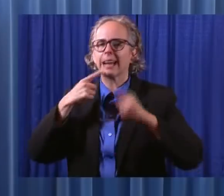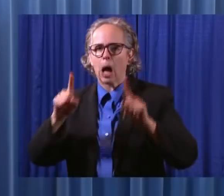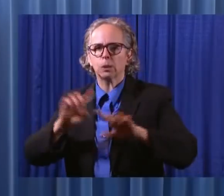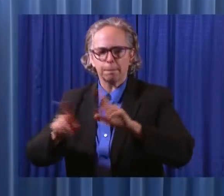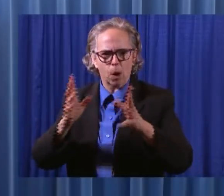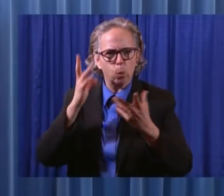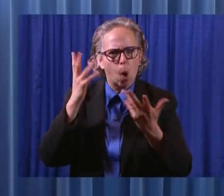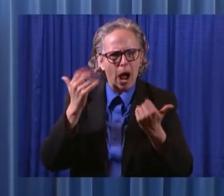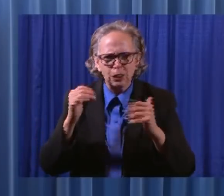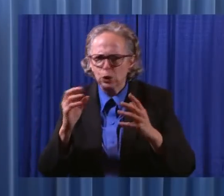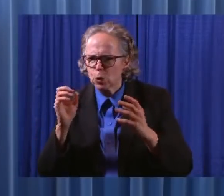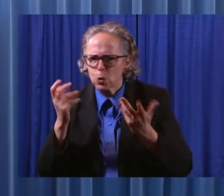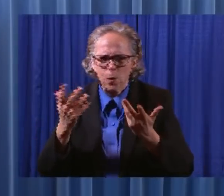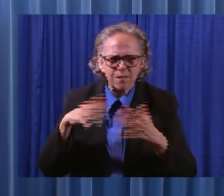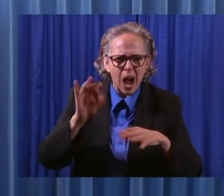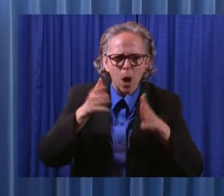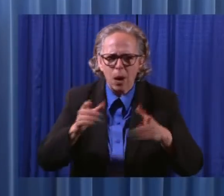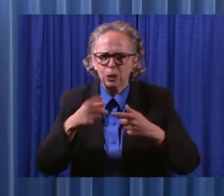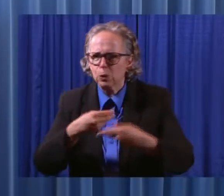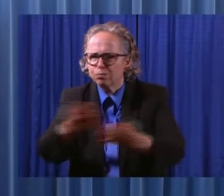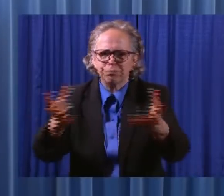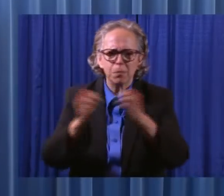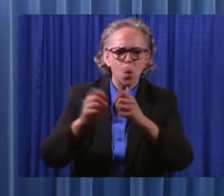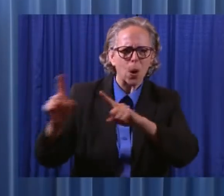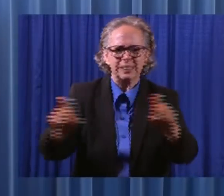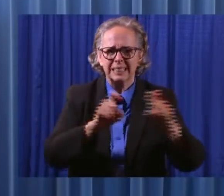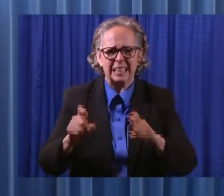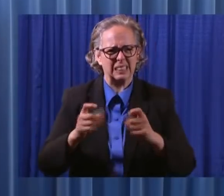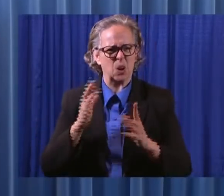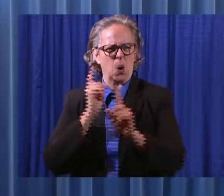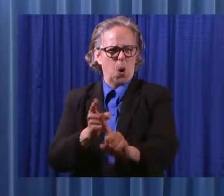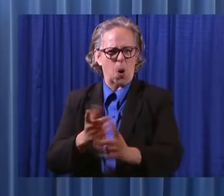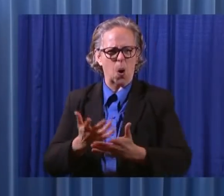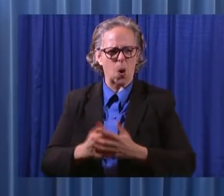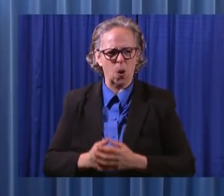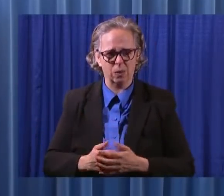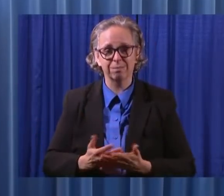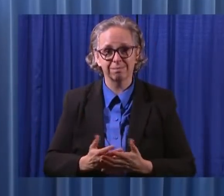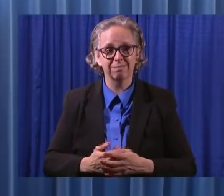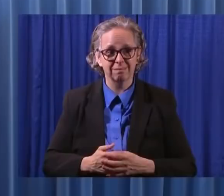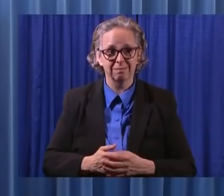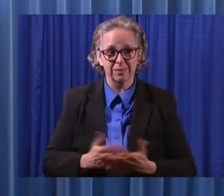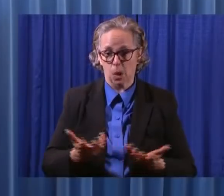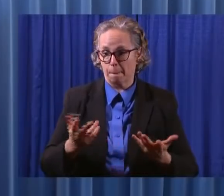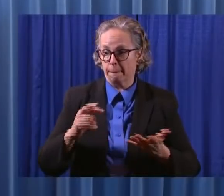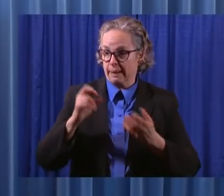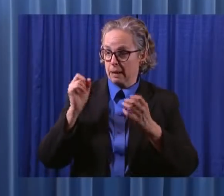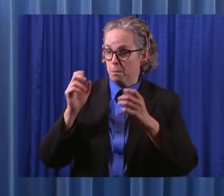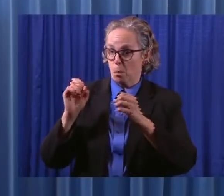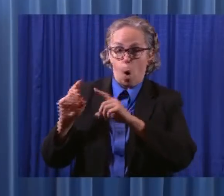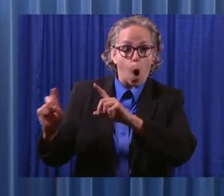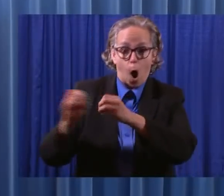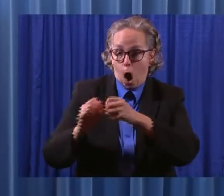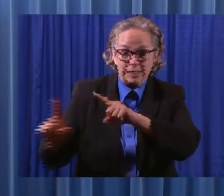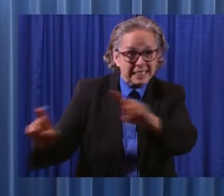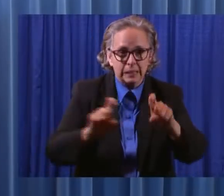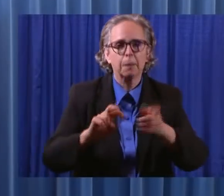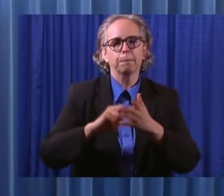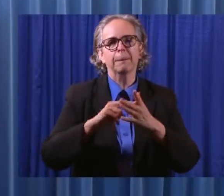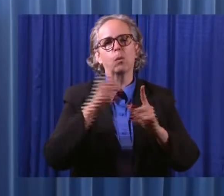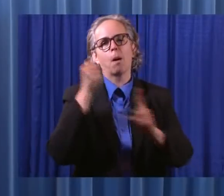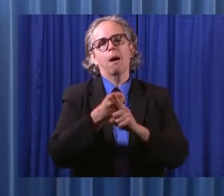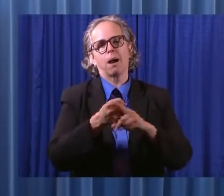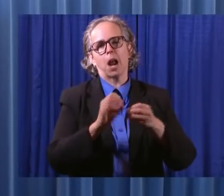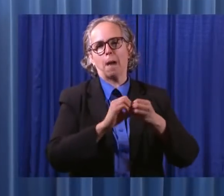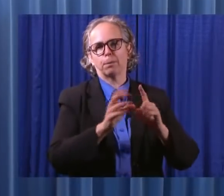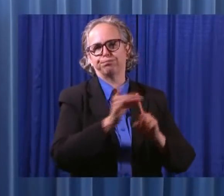you increase testing, you're going to automatically see more cases. Well, yeah, it's going to increase cases some. What we